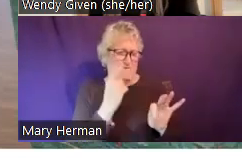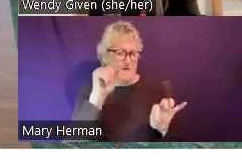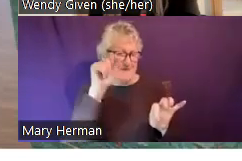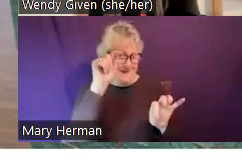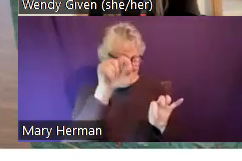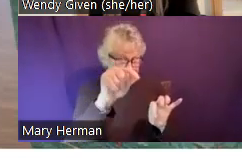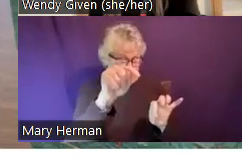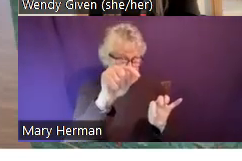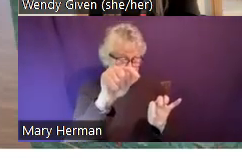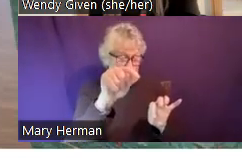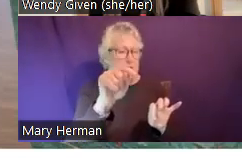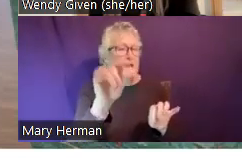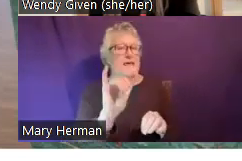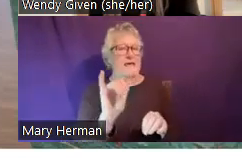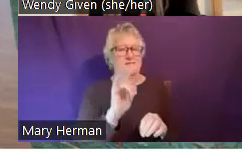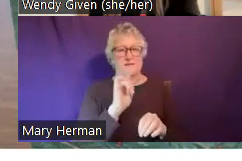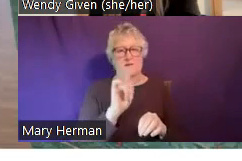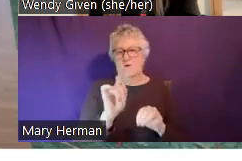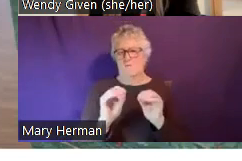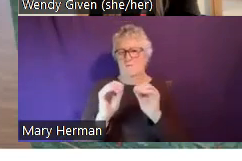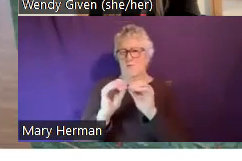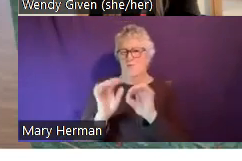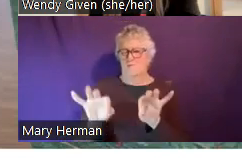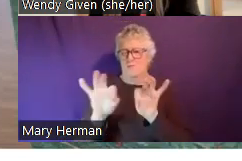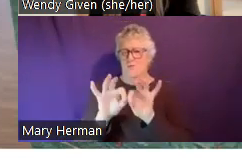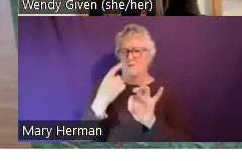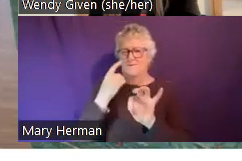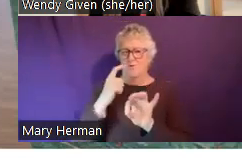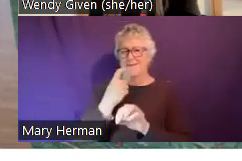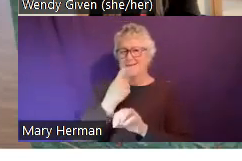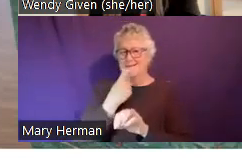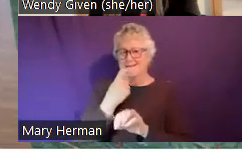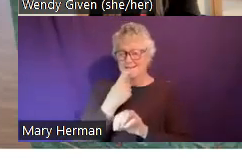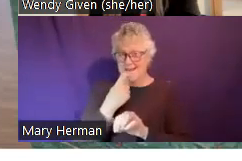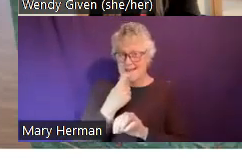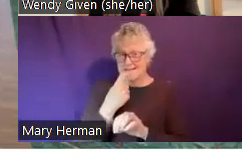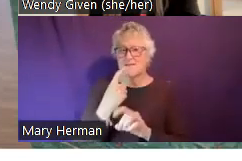that is also currently being commissioned.